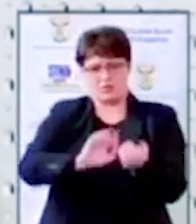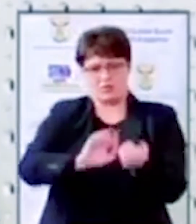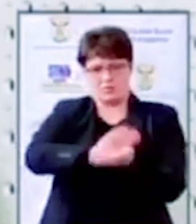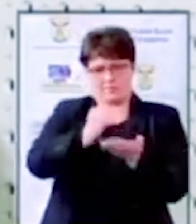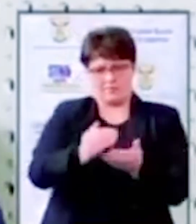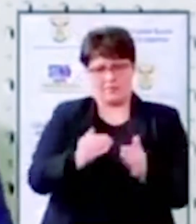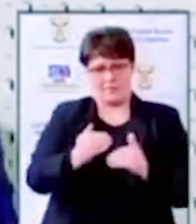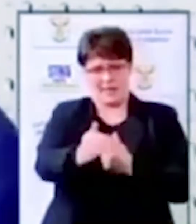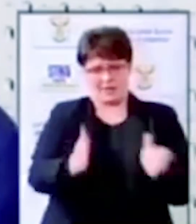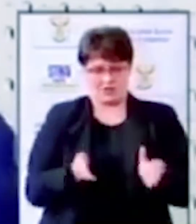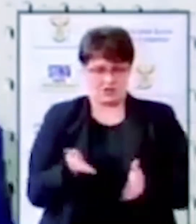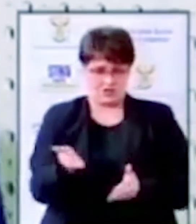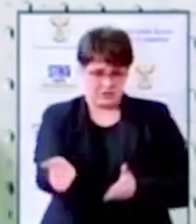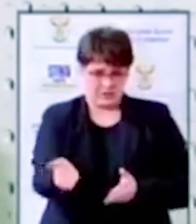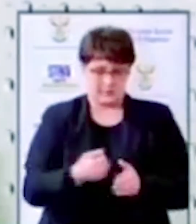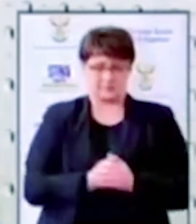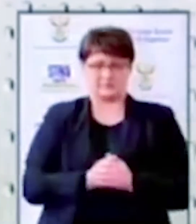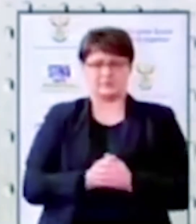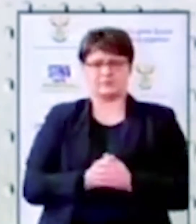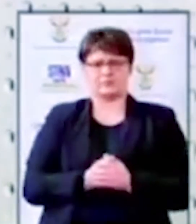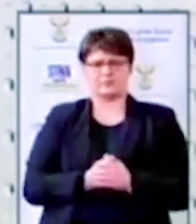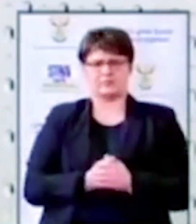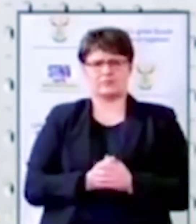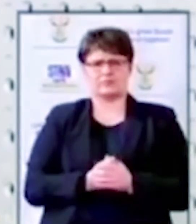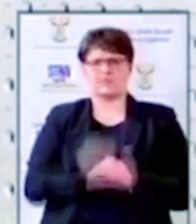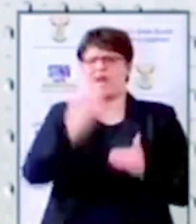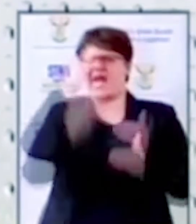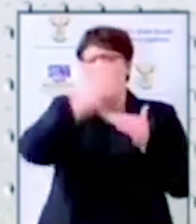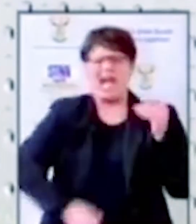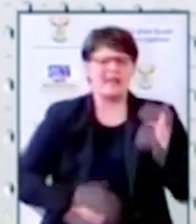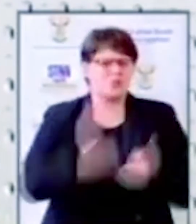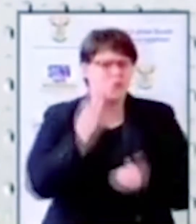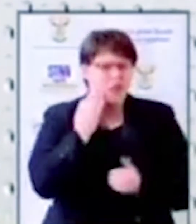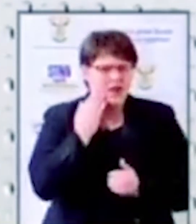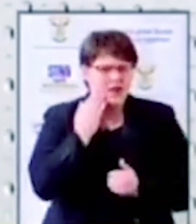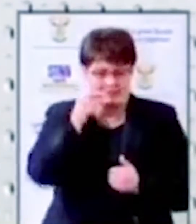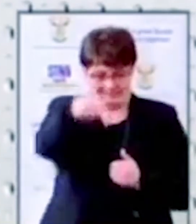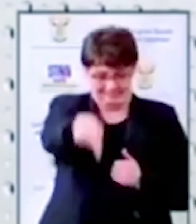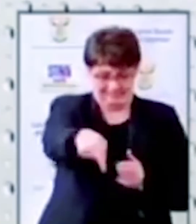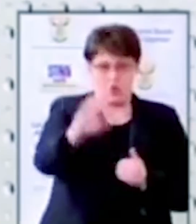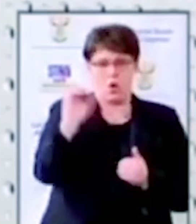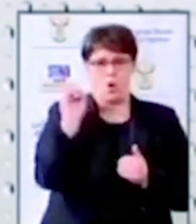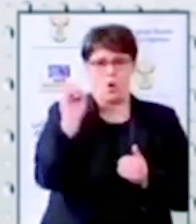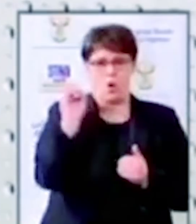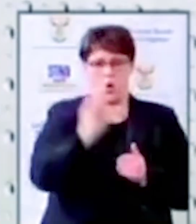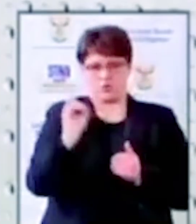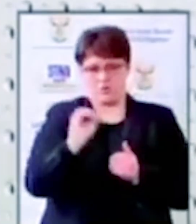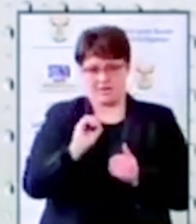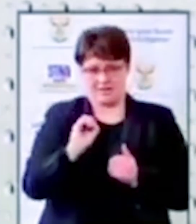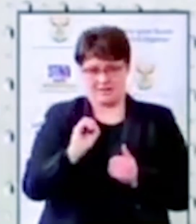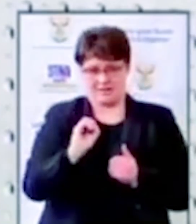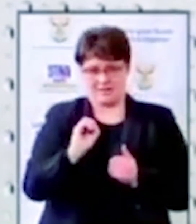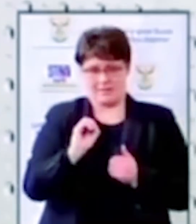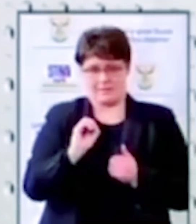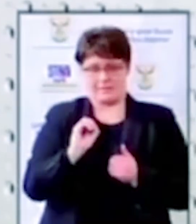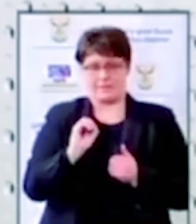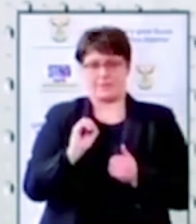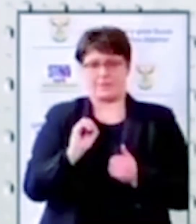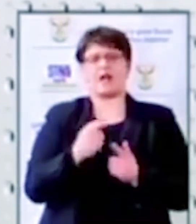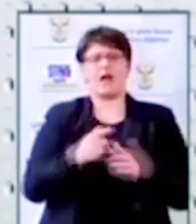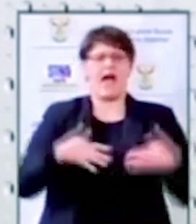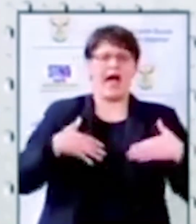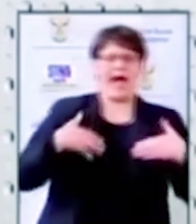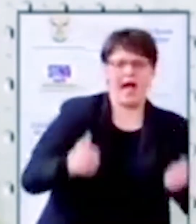All these measures will come to an end in October. We have implemented health and